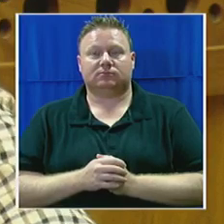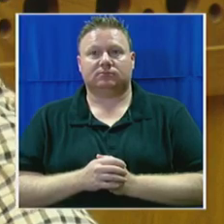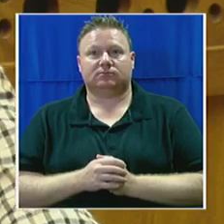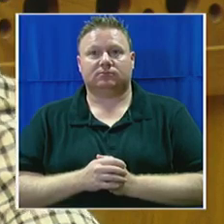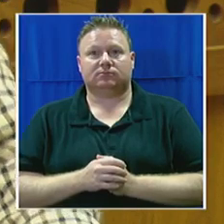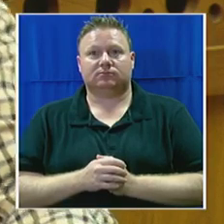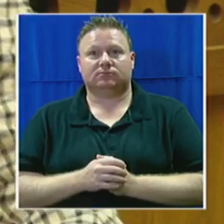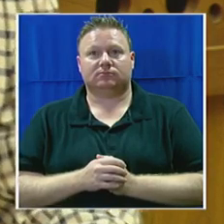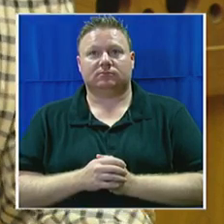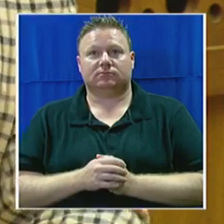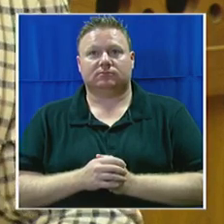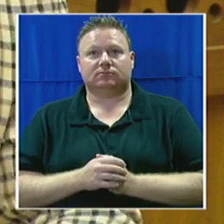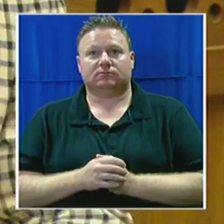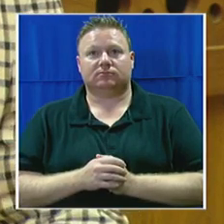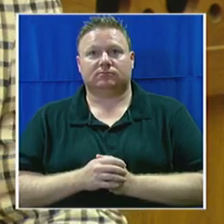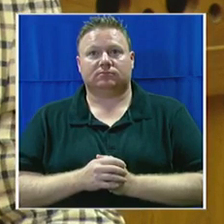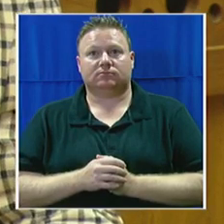izinguquko